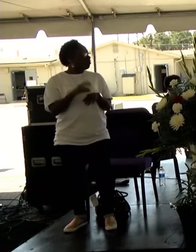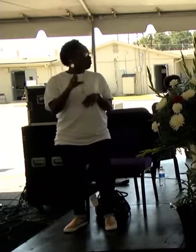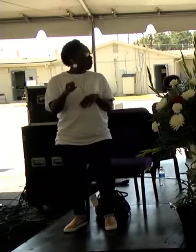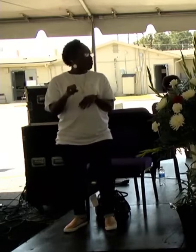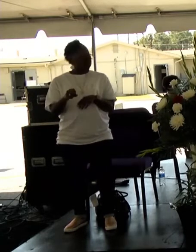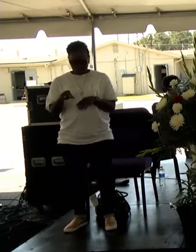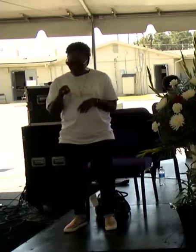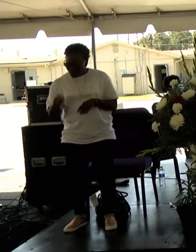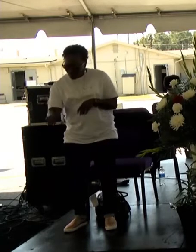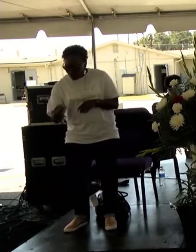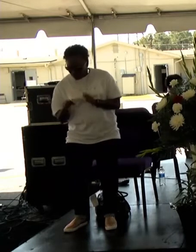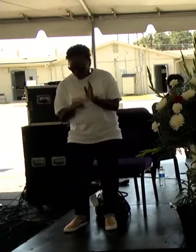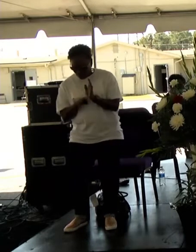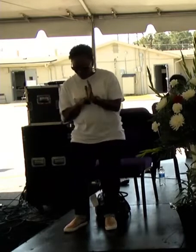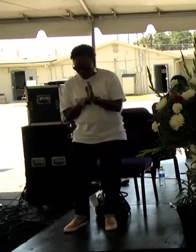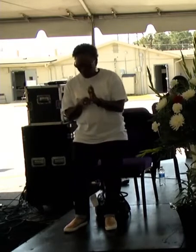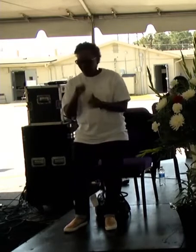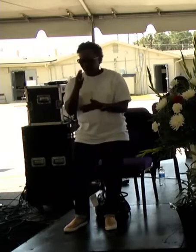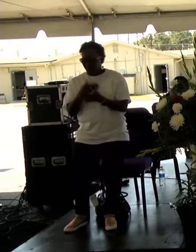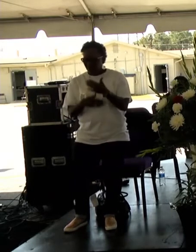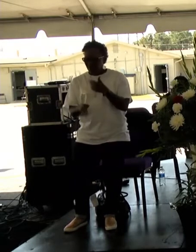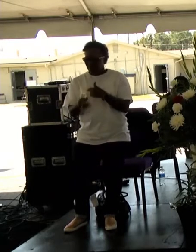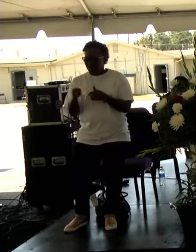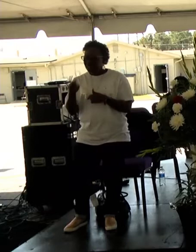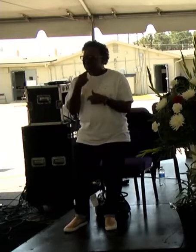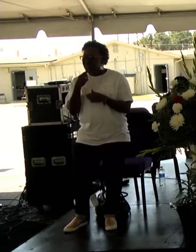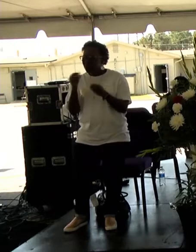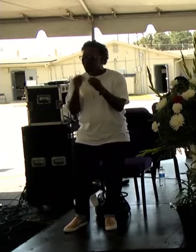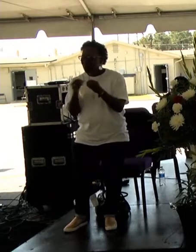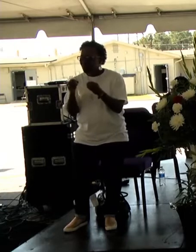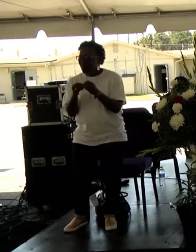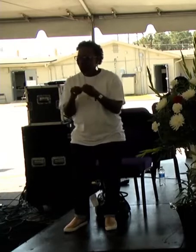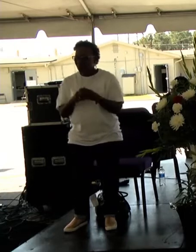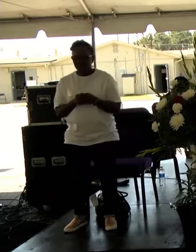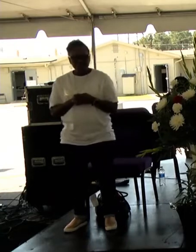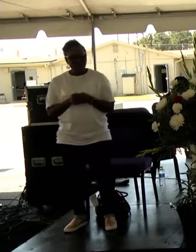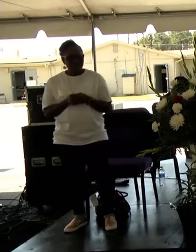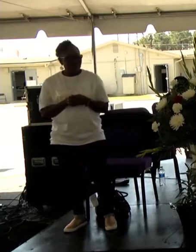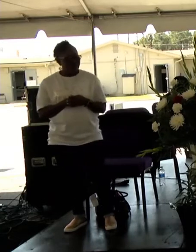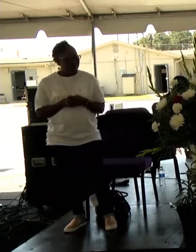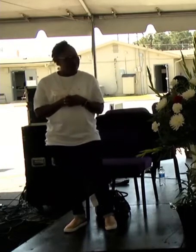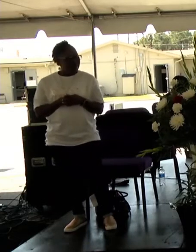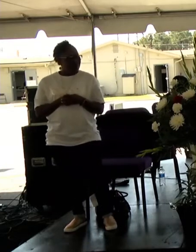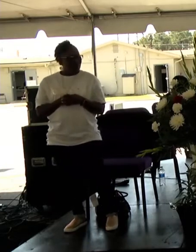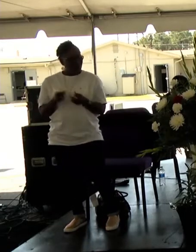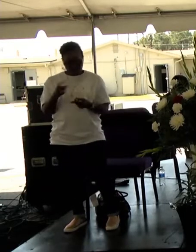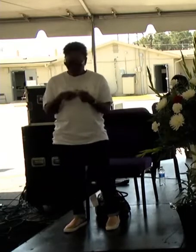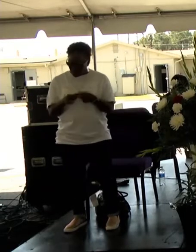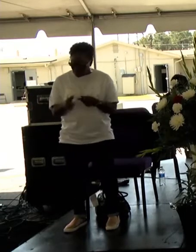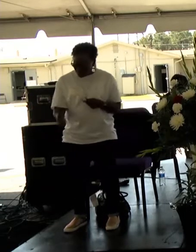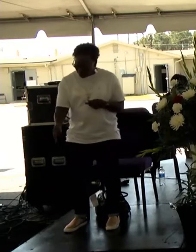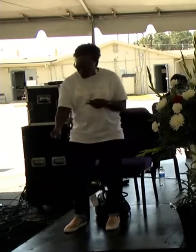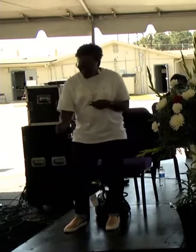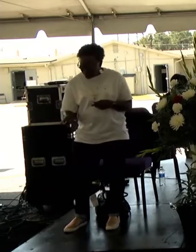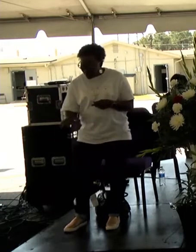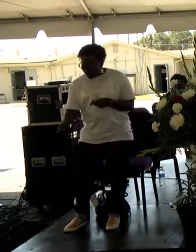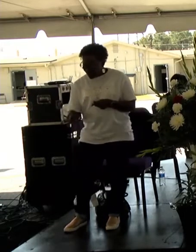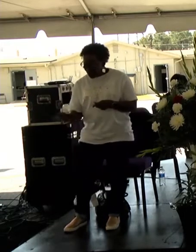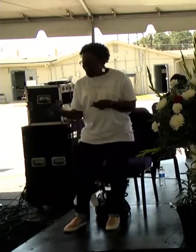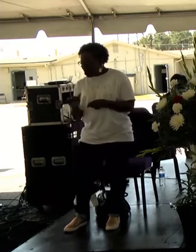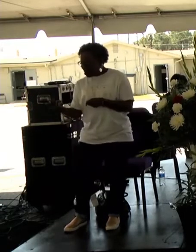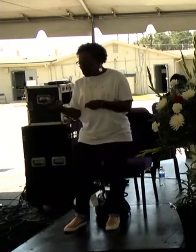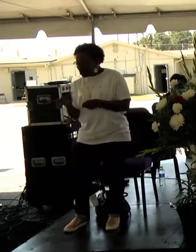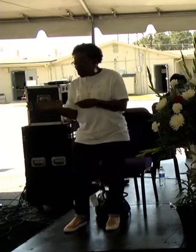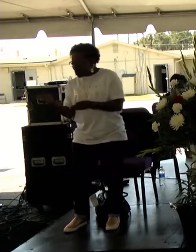"Now hit the bottom tab. There's something that says more under your original order." Brother Drawhorn, when I hit it, it says